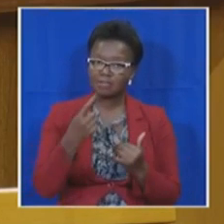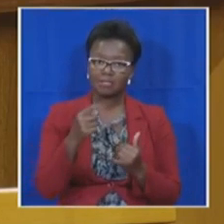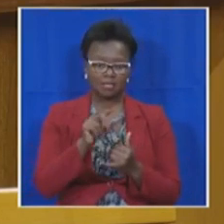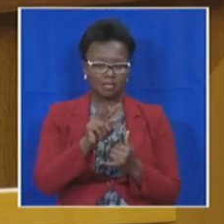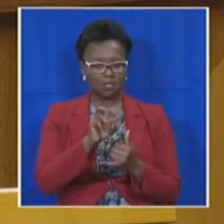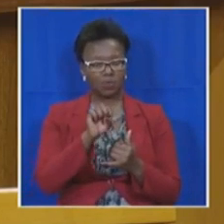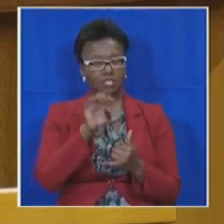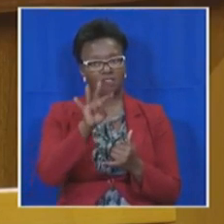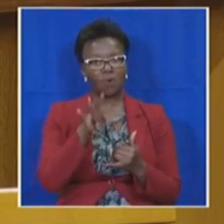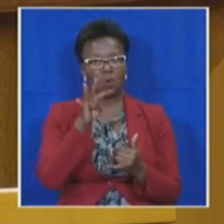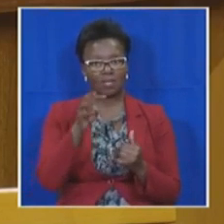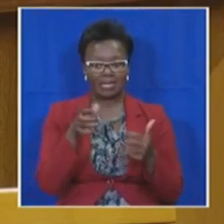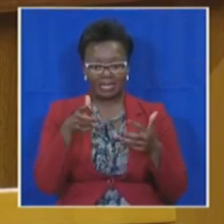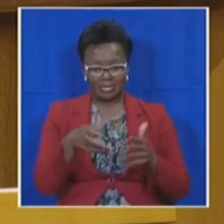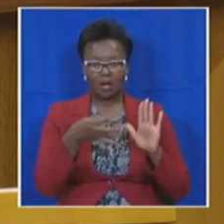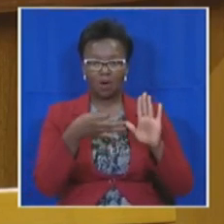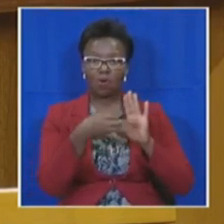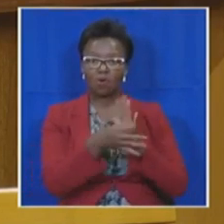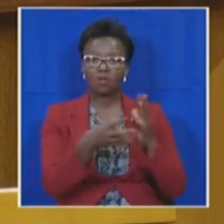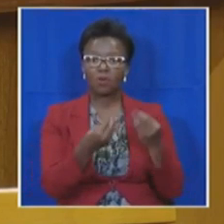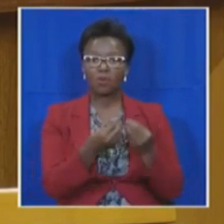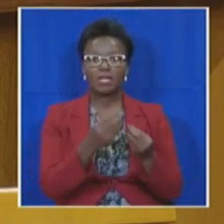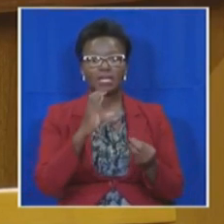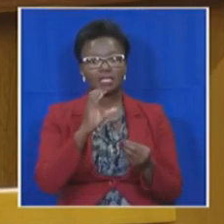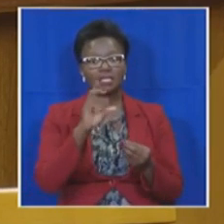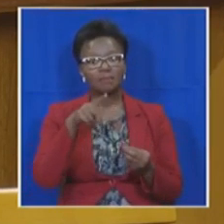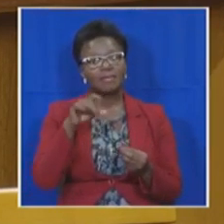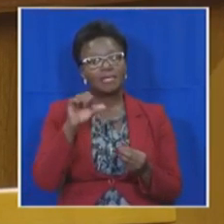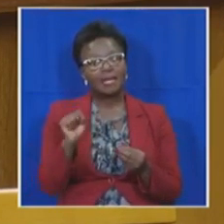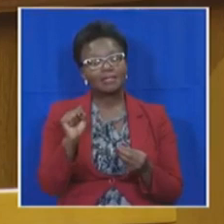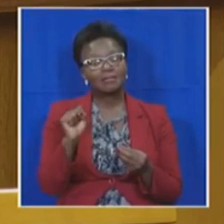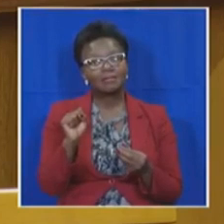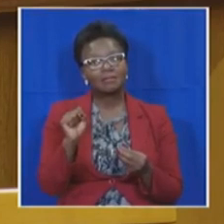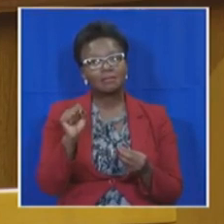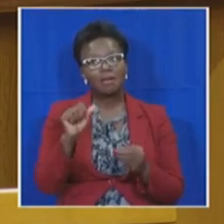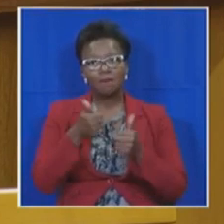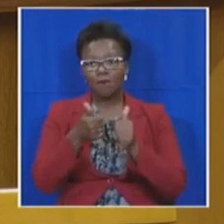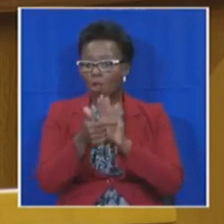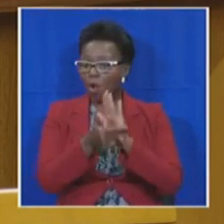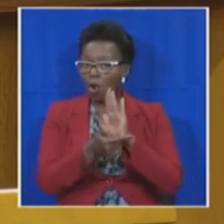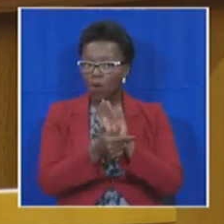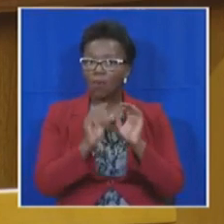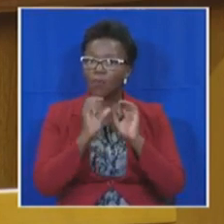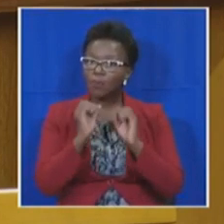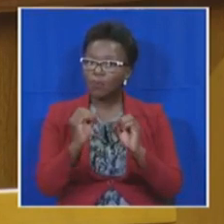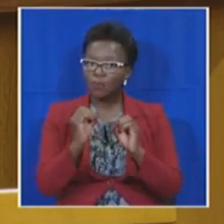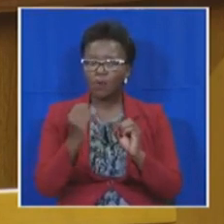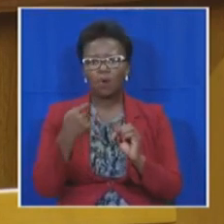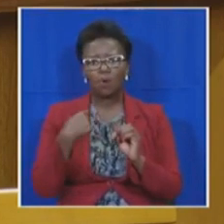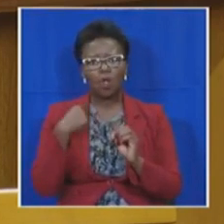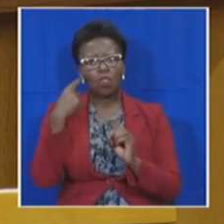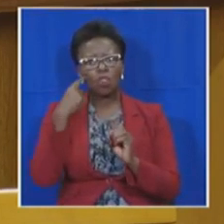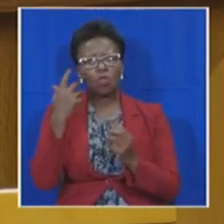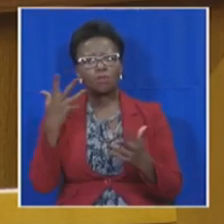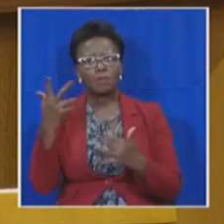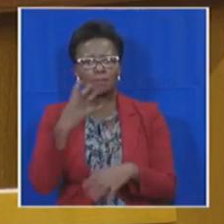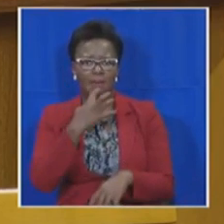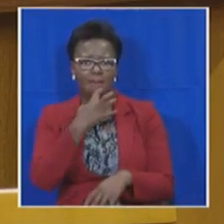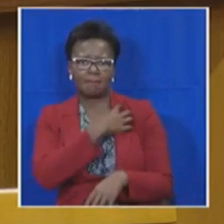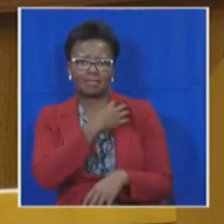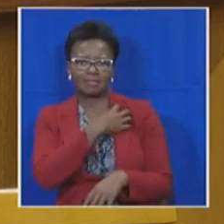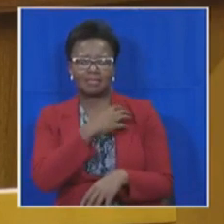2014 that the current contract with CPS was invalid, one would have thought that the Minister Dlamini would have taken the